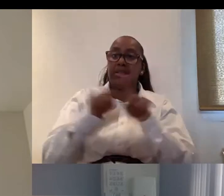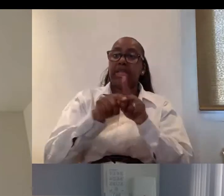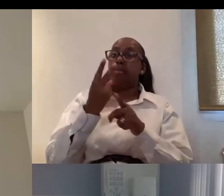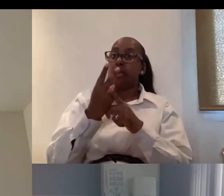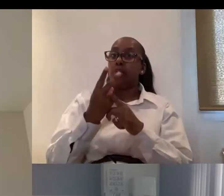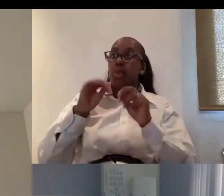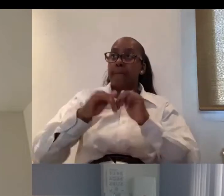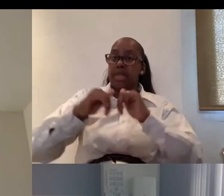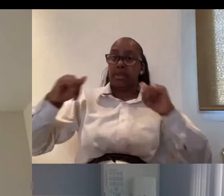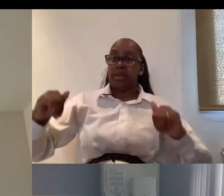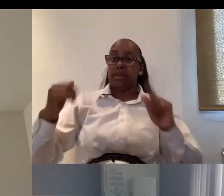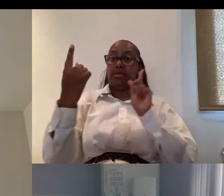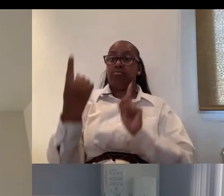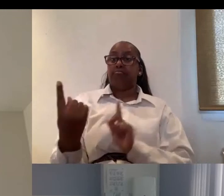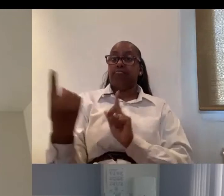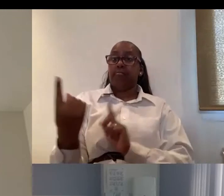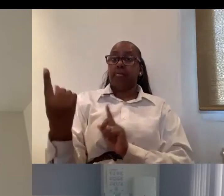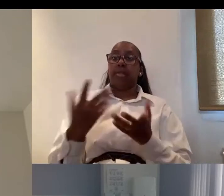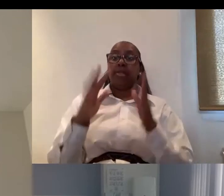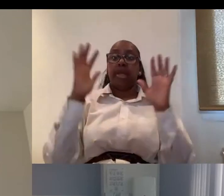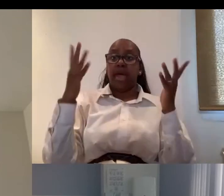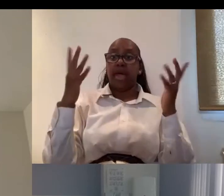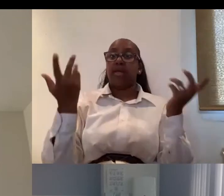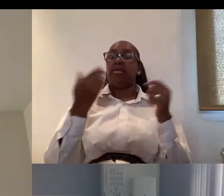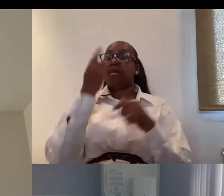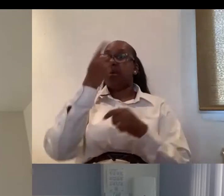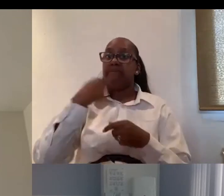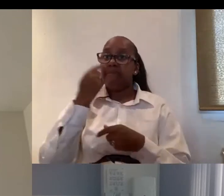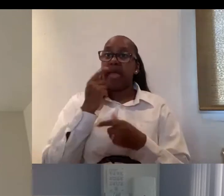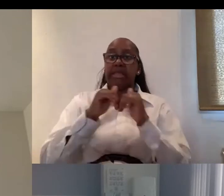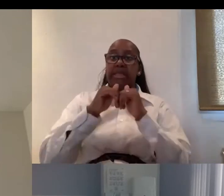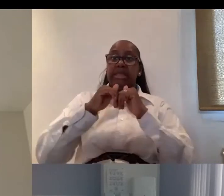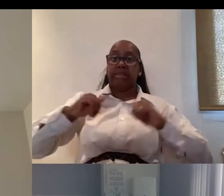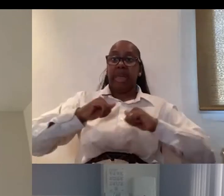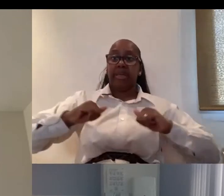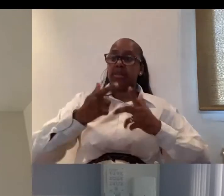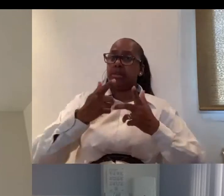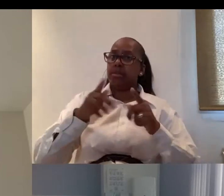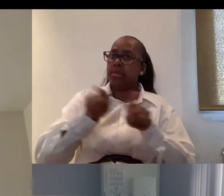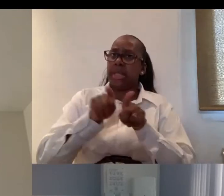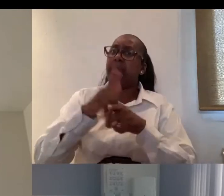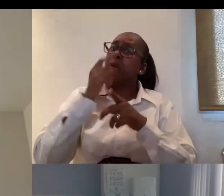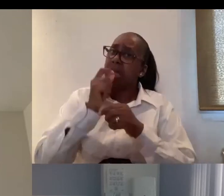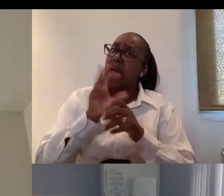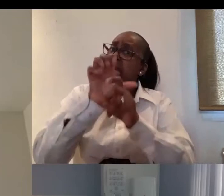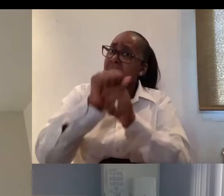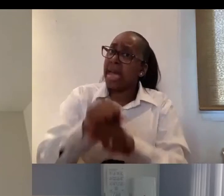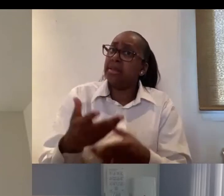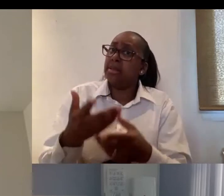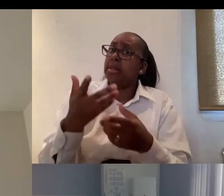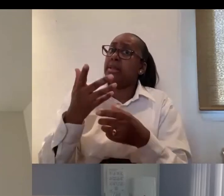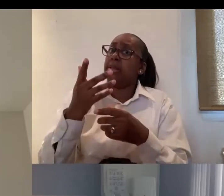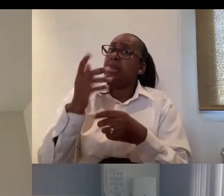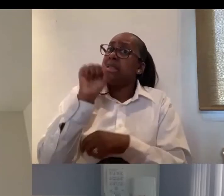from everybody, the hands, face, space slogan. All that still applies because, yes, you can still catch it and yes, you can